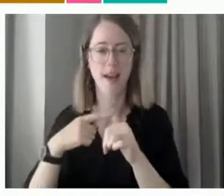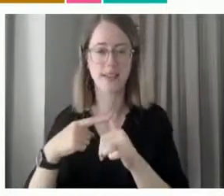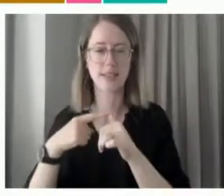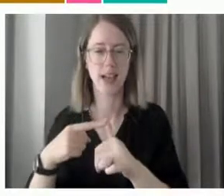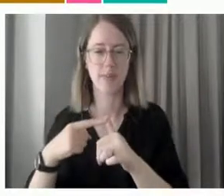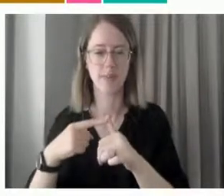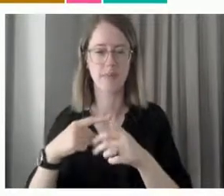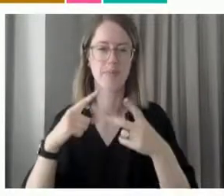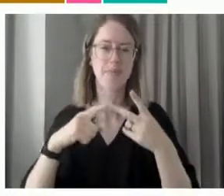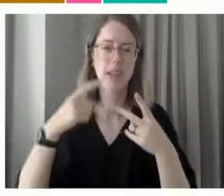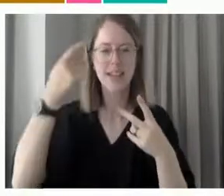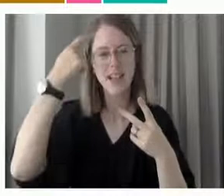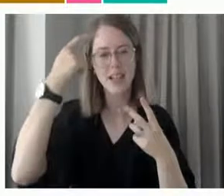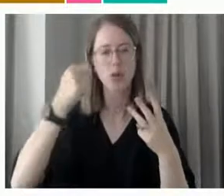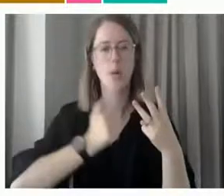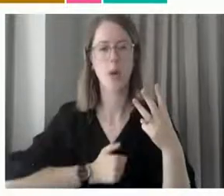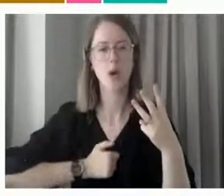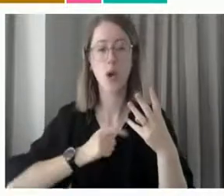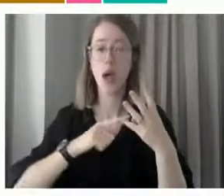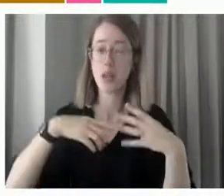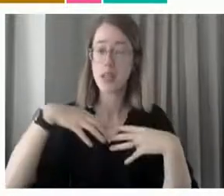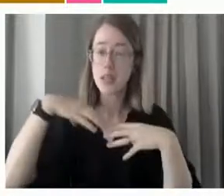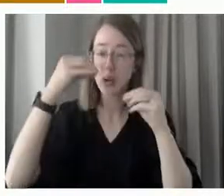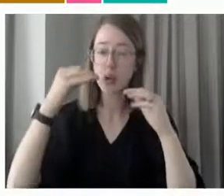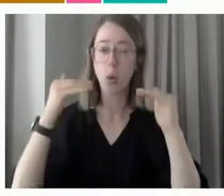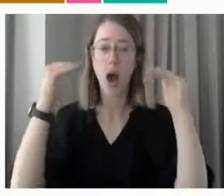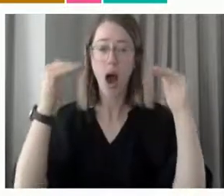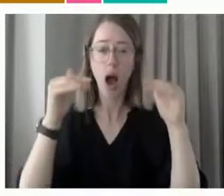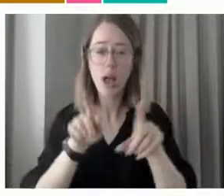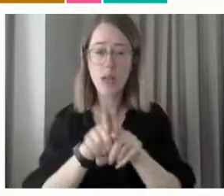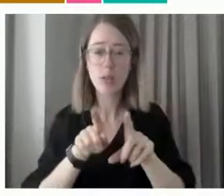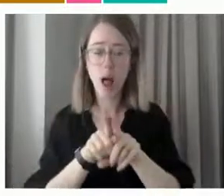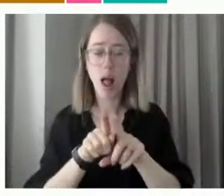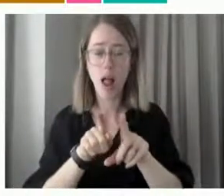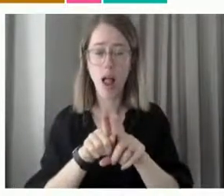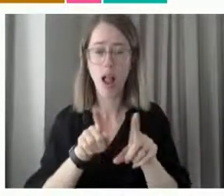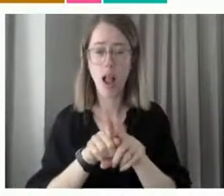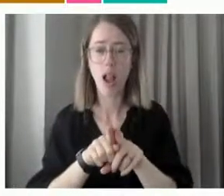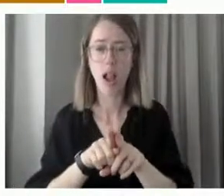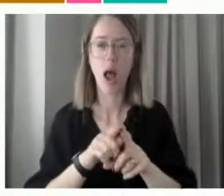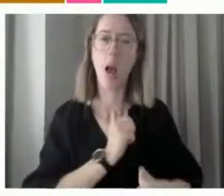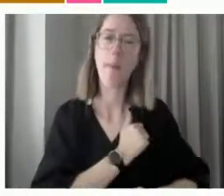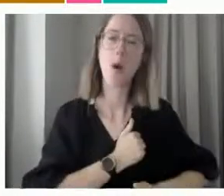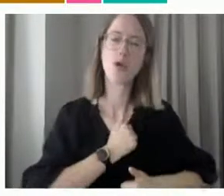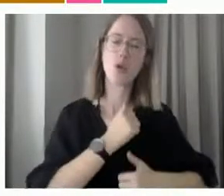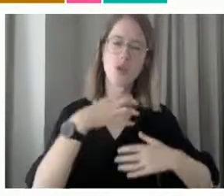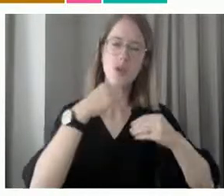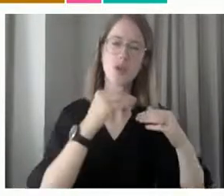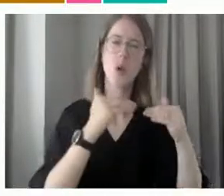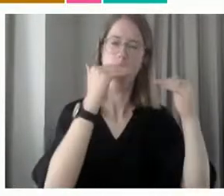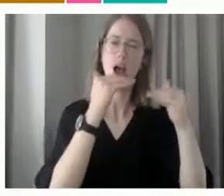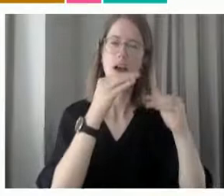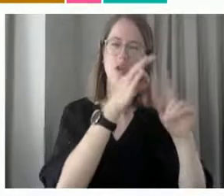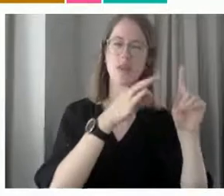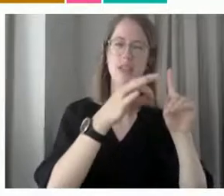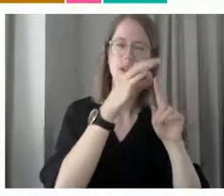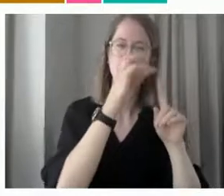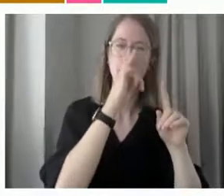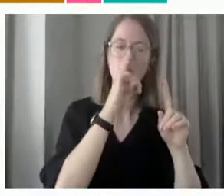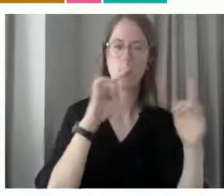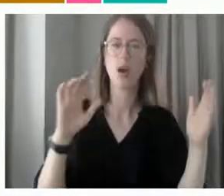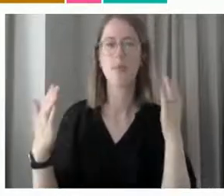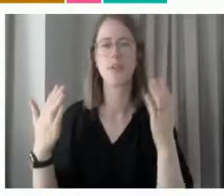get intellectual and then emotional, but spiritual is high. This is emotional, spiritual here, much, much higher than they are for the rest of New